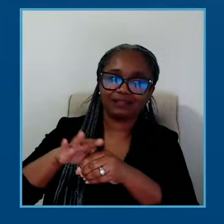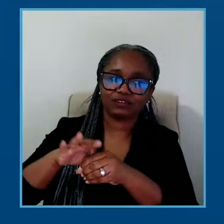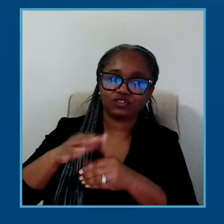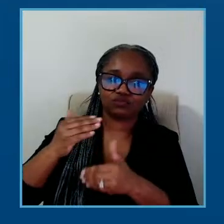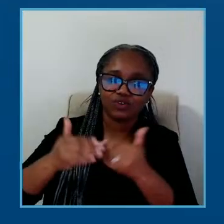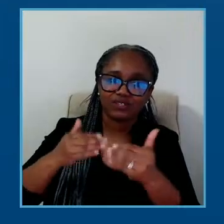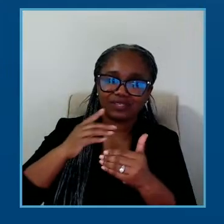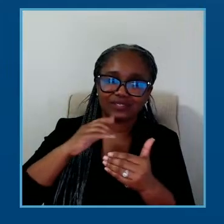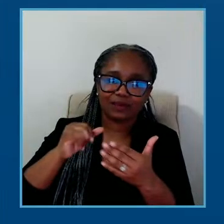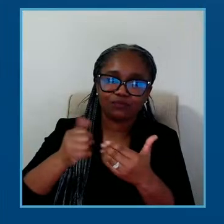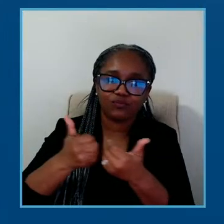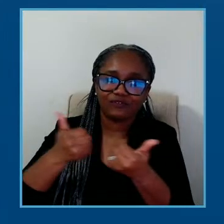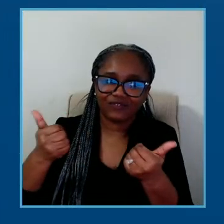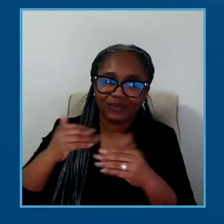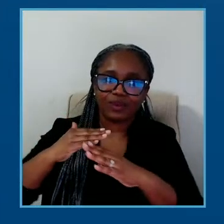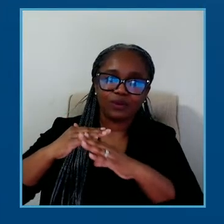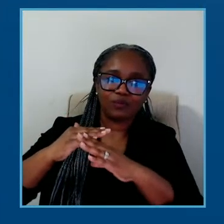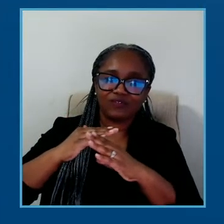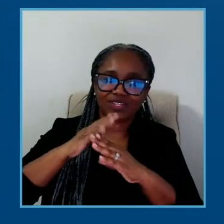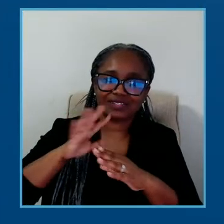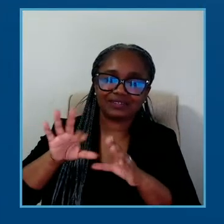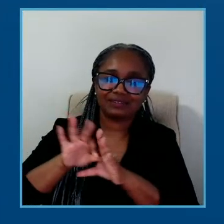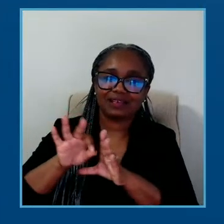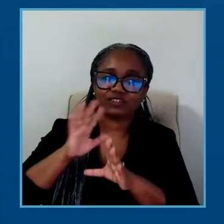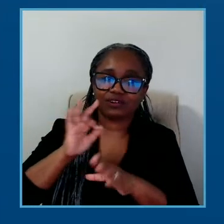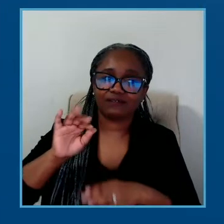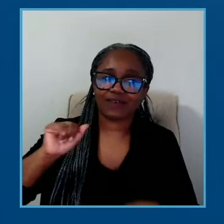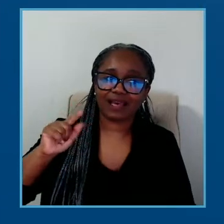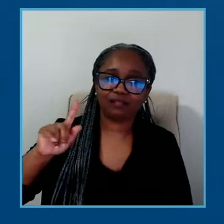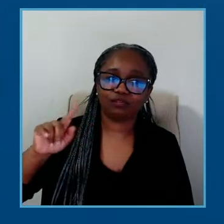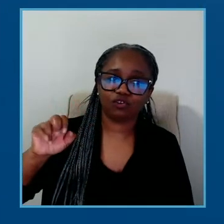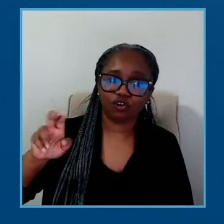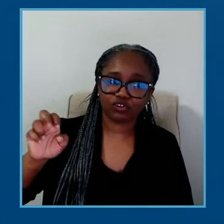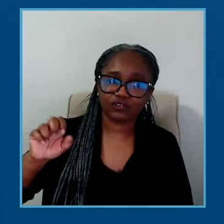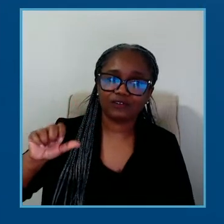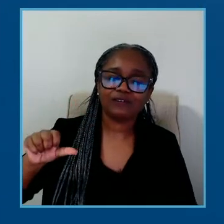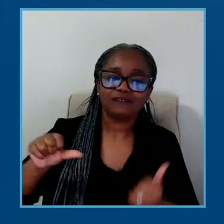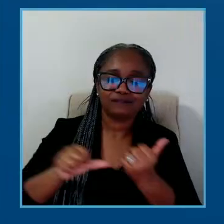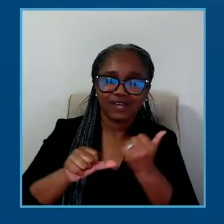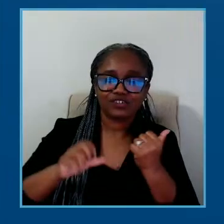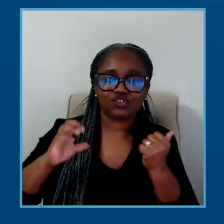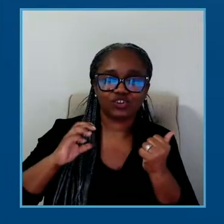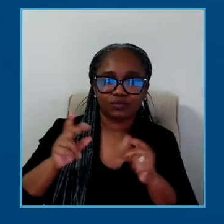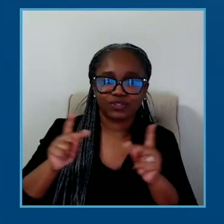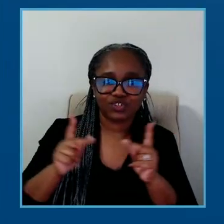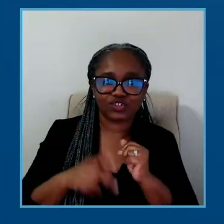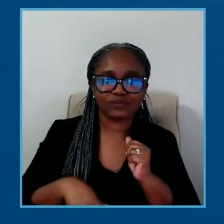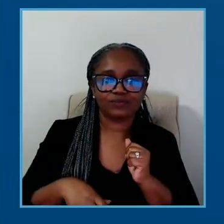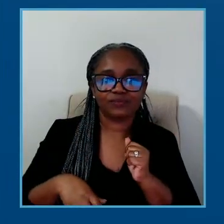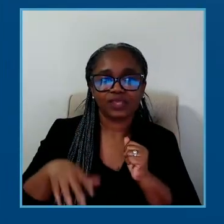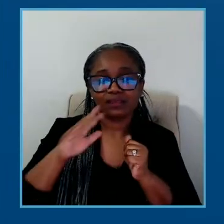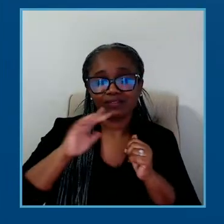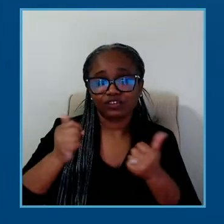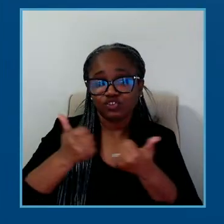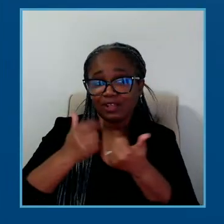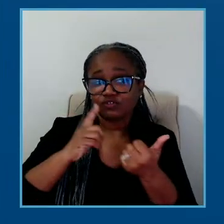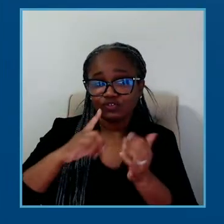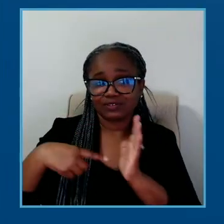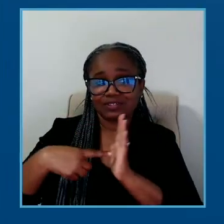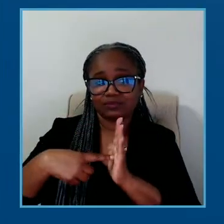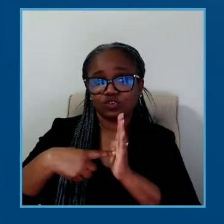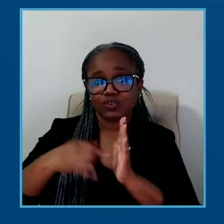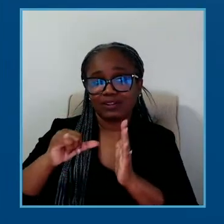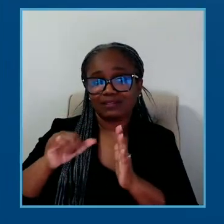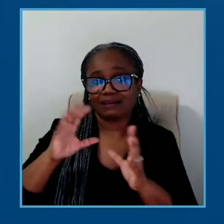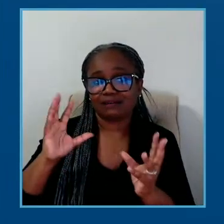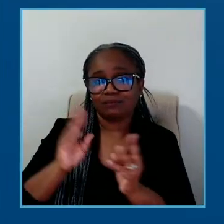overwhelming advantage to male candidates over female candidates, appears to violate 2 provisions of the Charter. Article 1, Section 4 states that